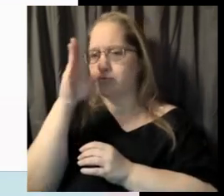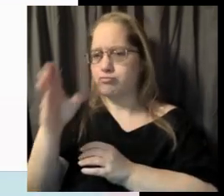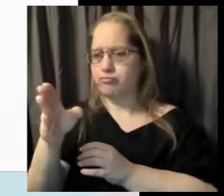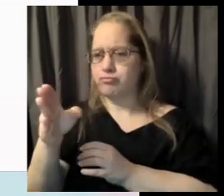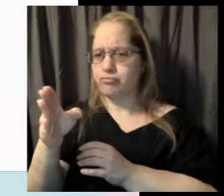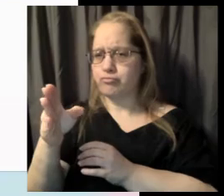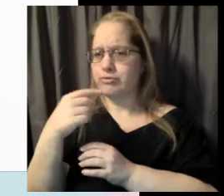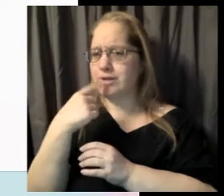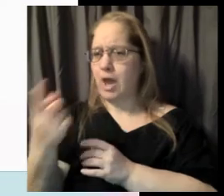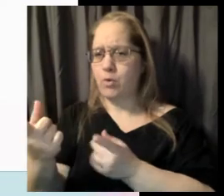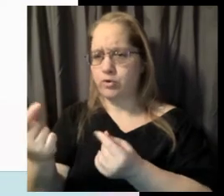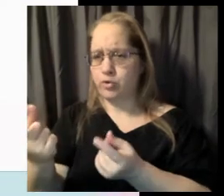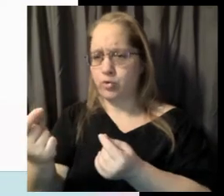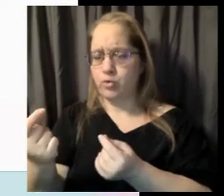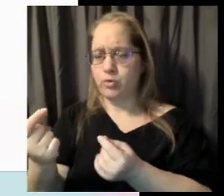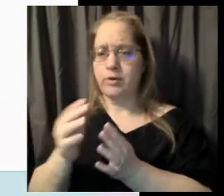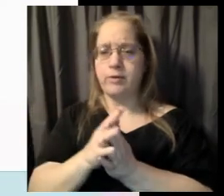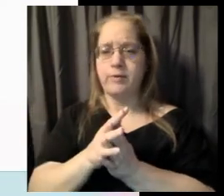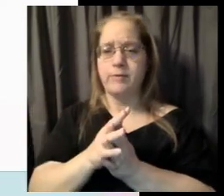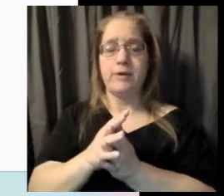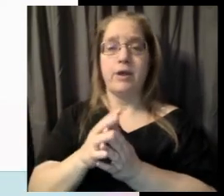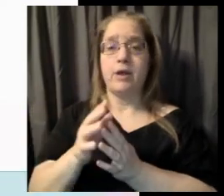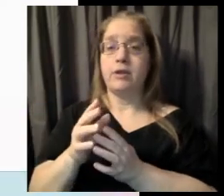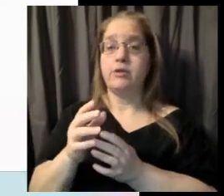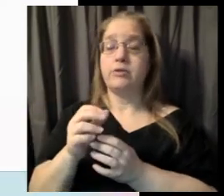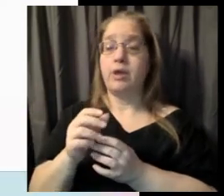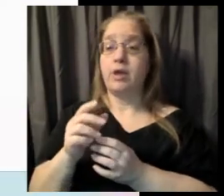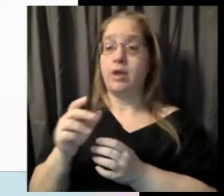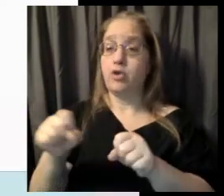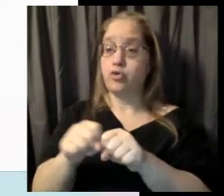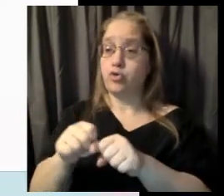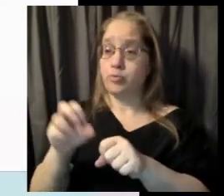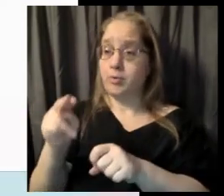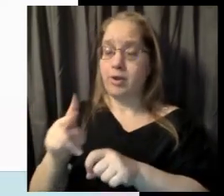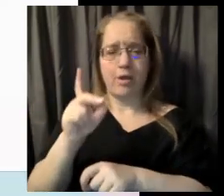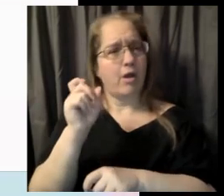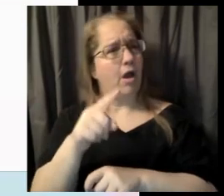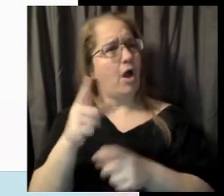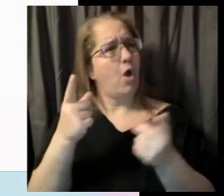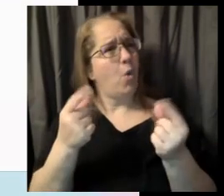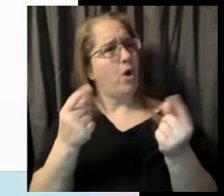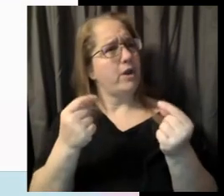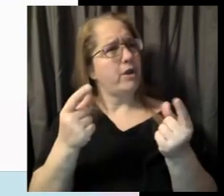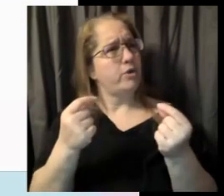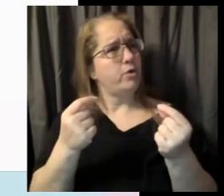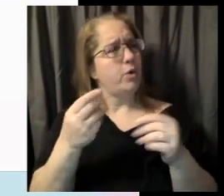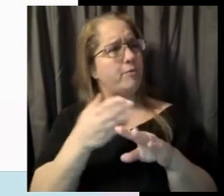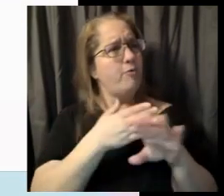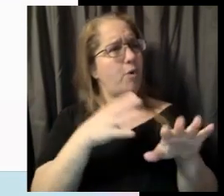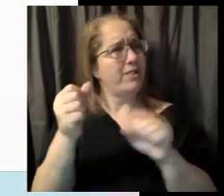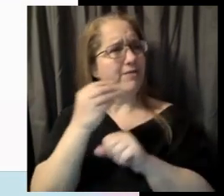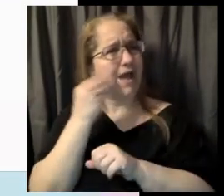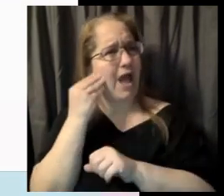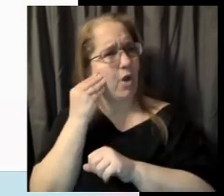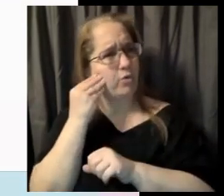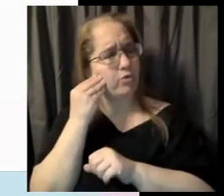for example, instead of saying, put your shoes on, you could ask, what do we need to do before we leave?